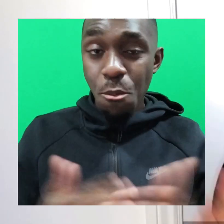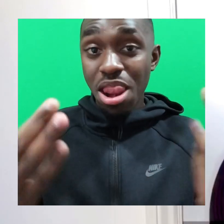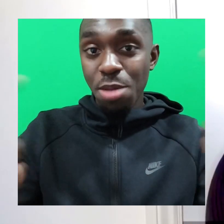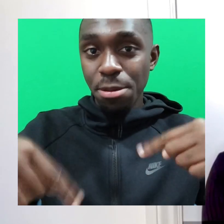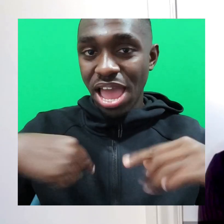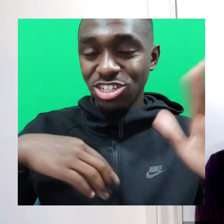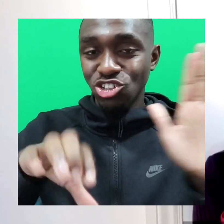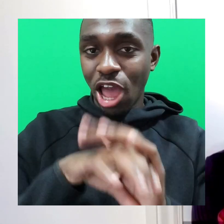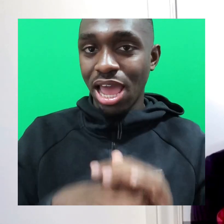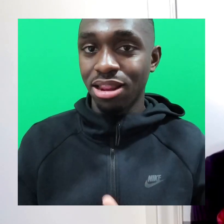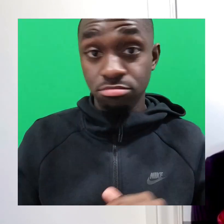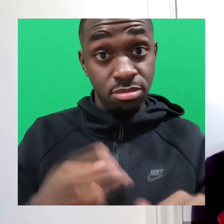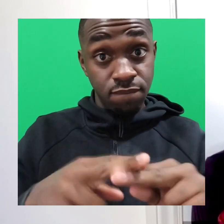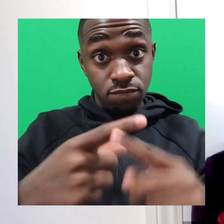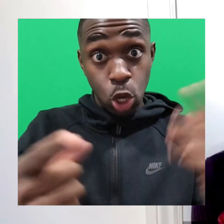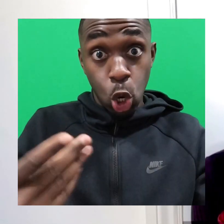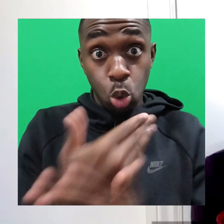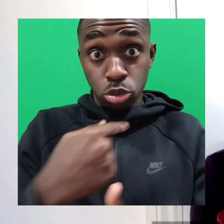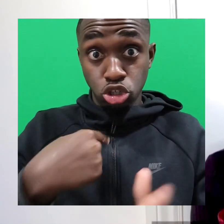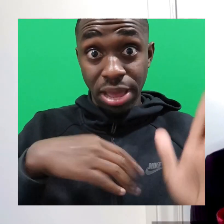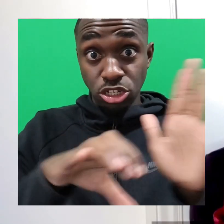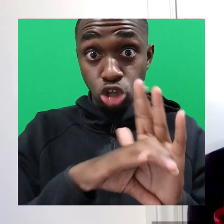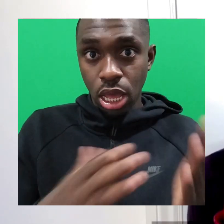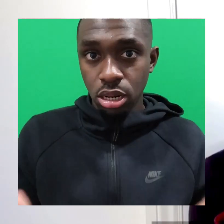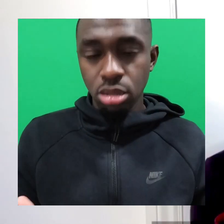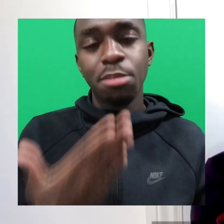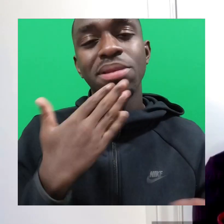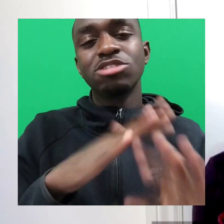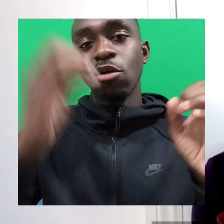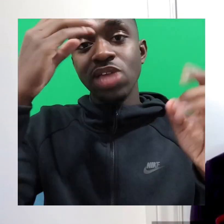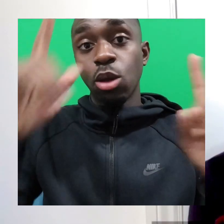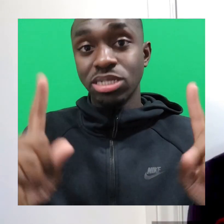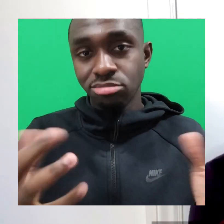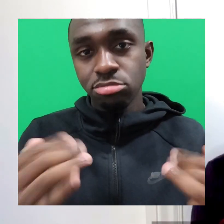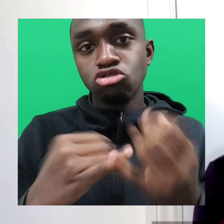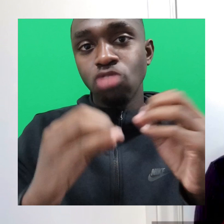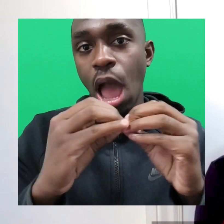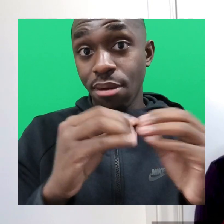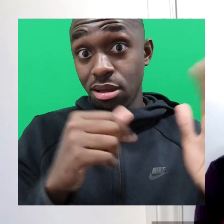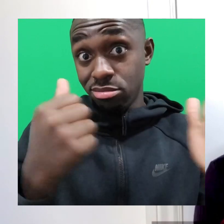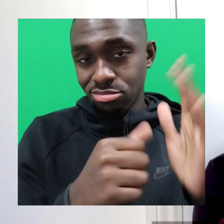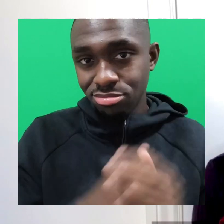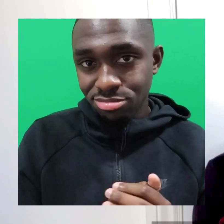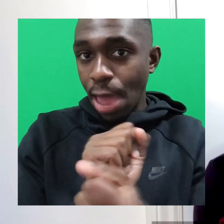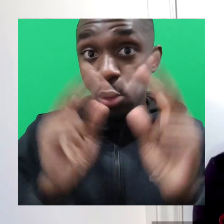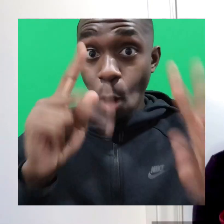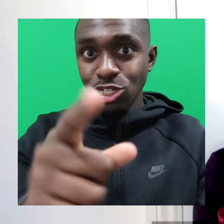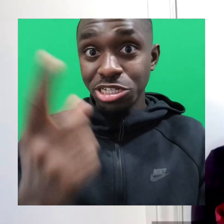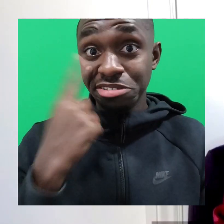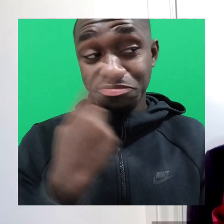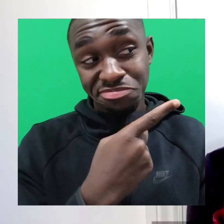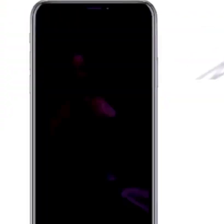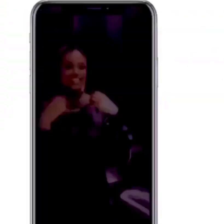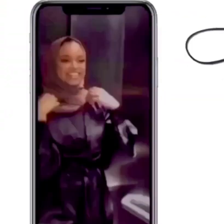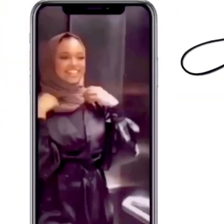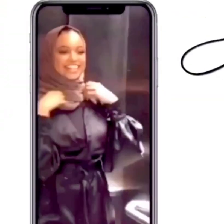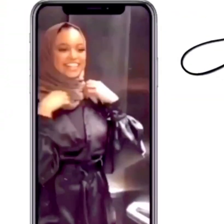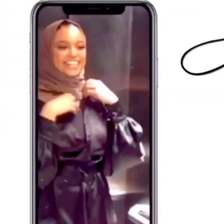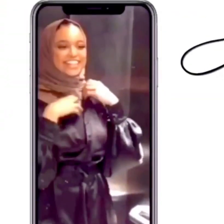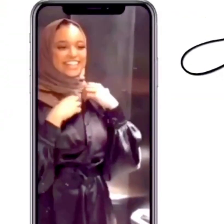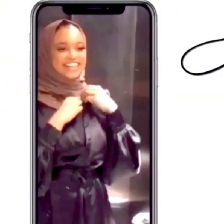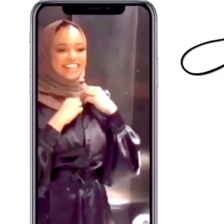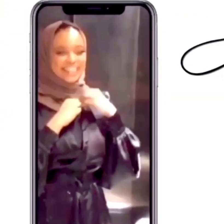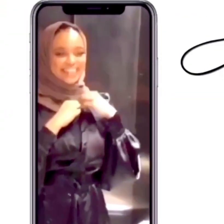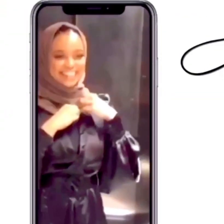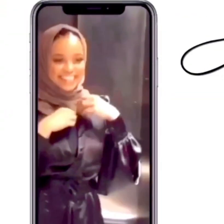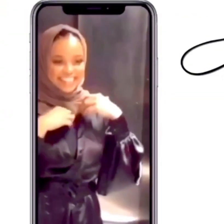Hey guys, and welcome back to my channel. If you're new here, don't forget to hit the subscribe button and keep watching. Somebody